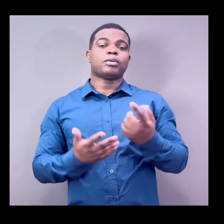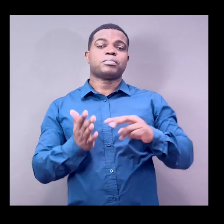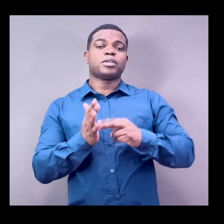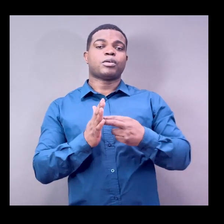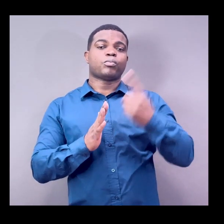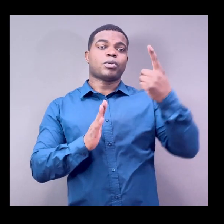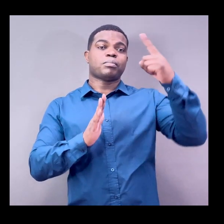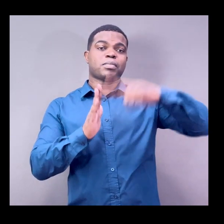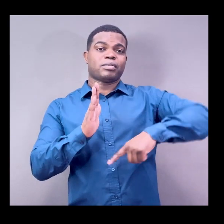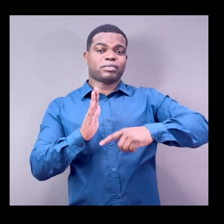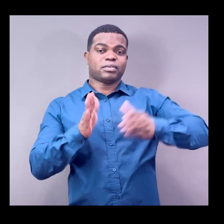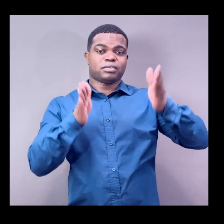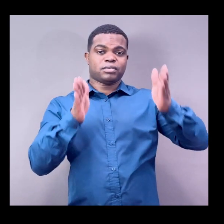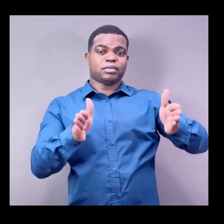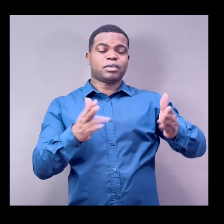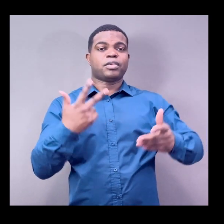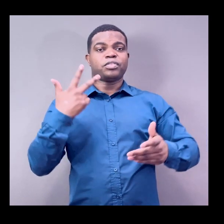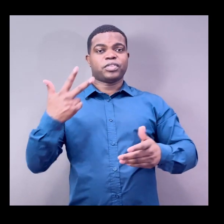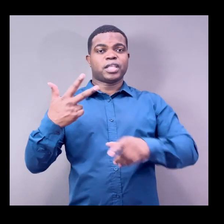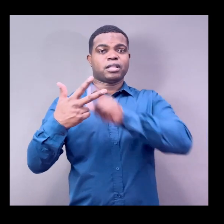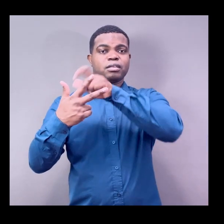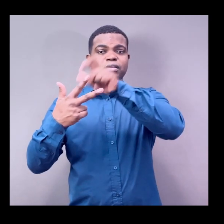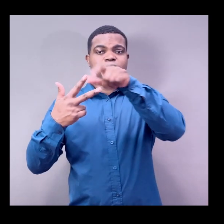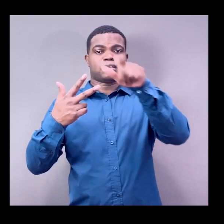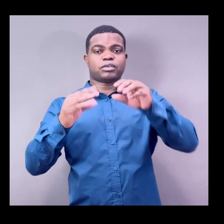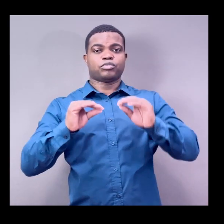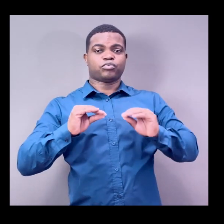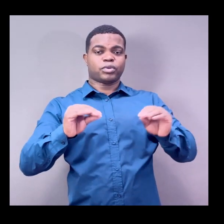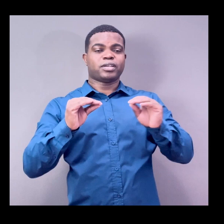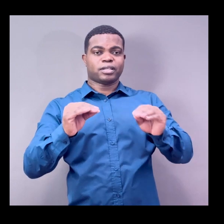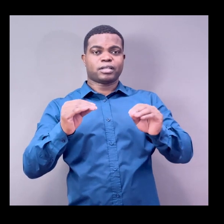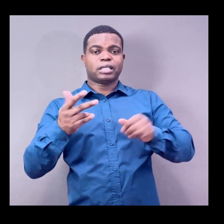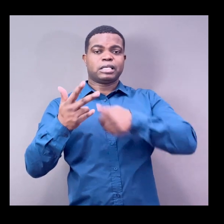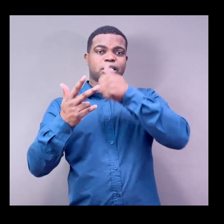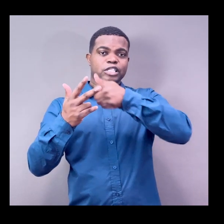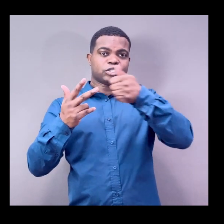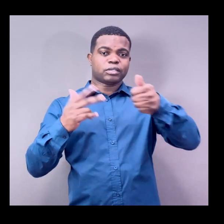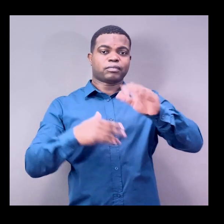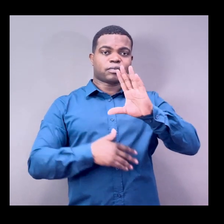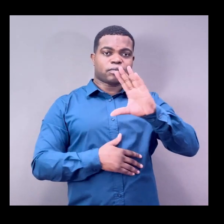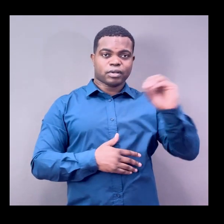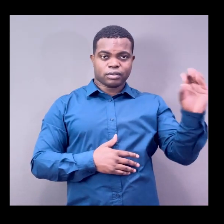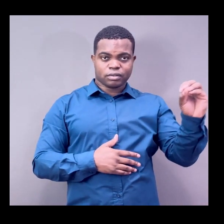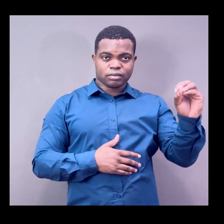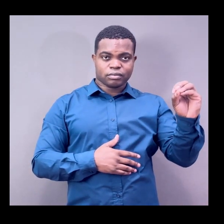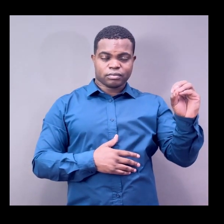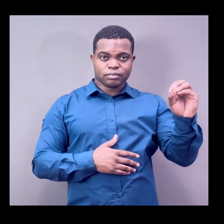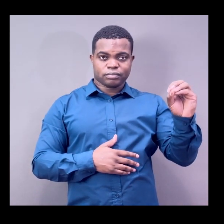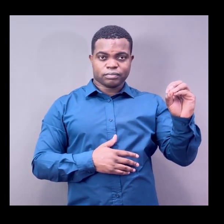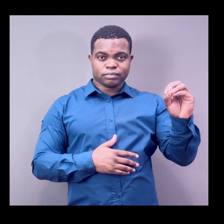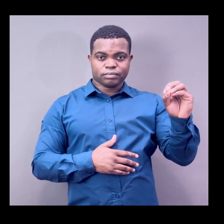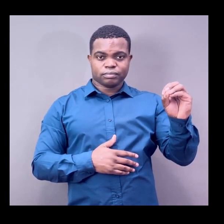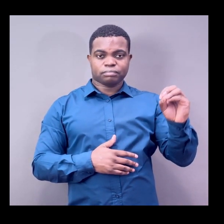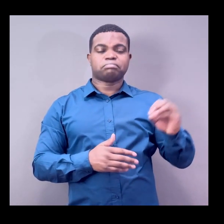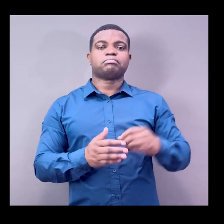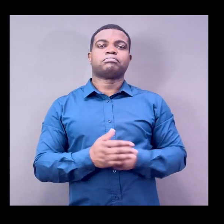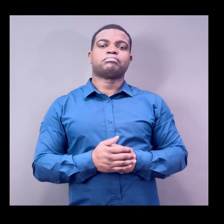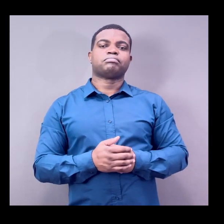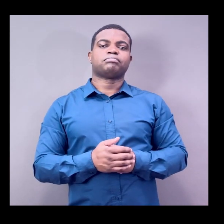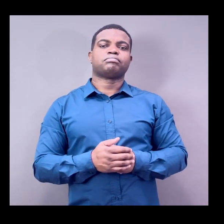month. Okay, 3 trainees in a month, then each unit cost is